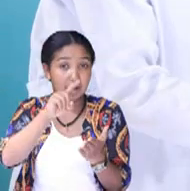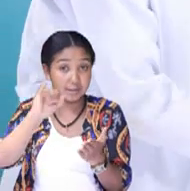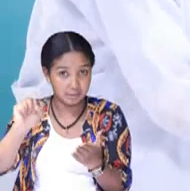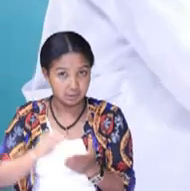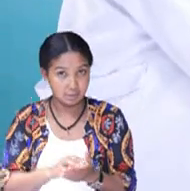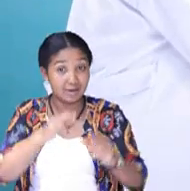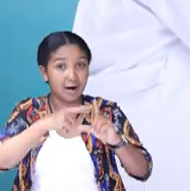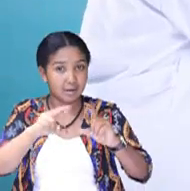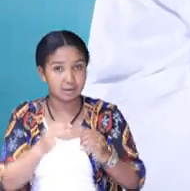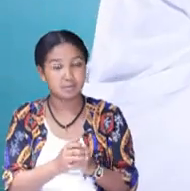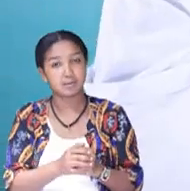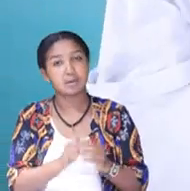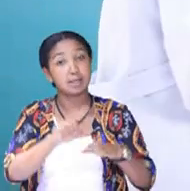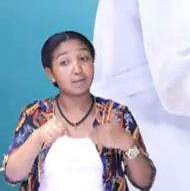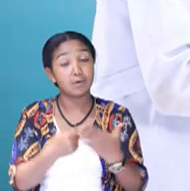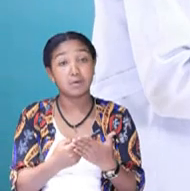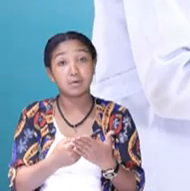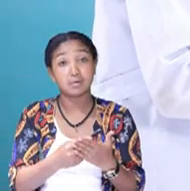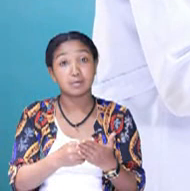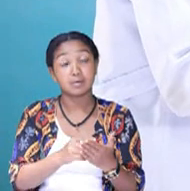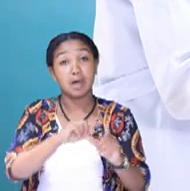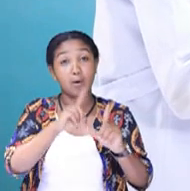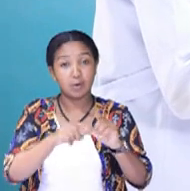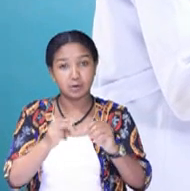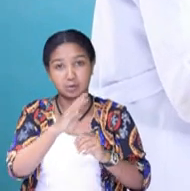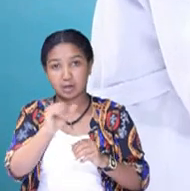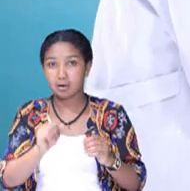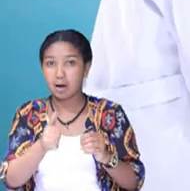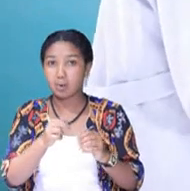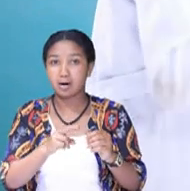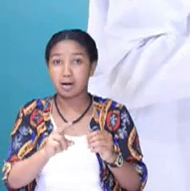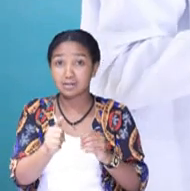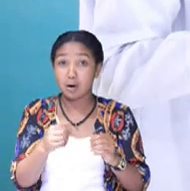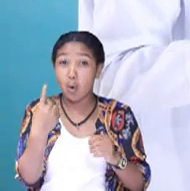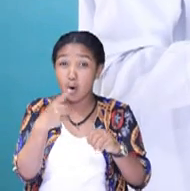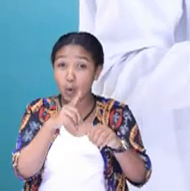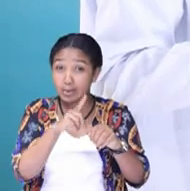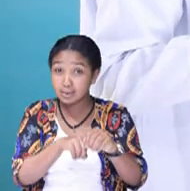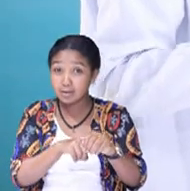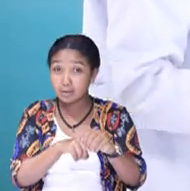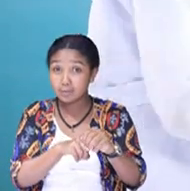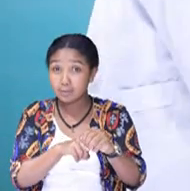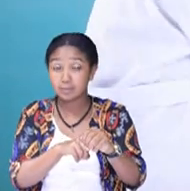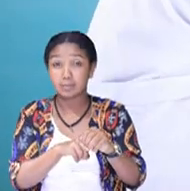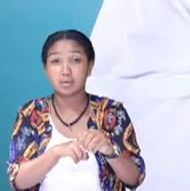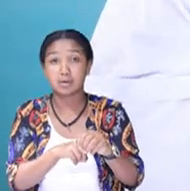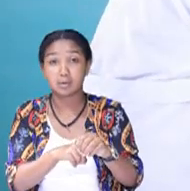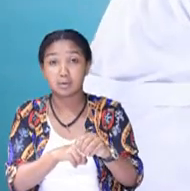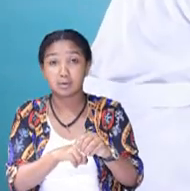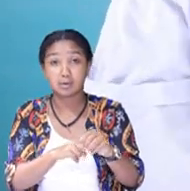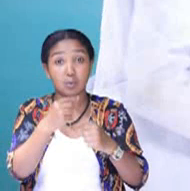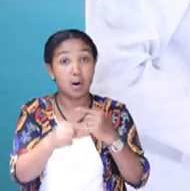and radius. Therefore, the angular velocity and angular acceleration are always acting along